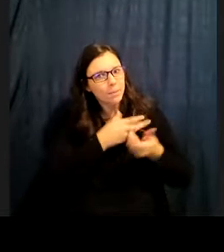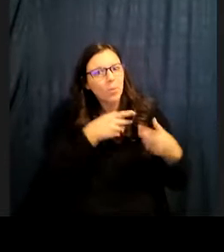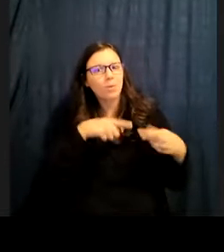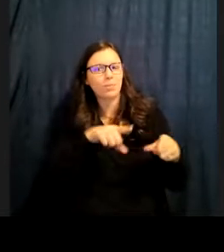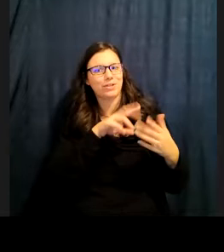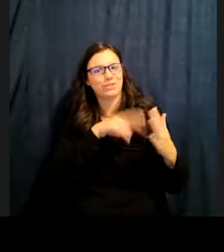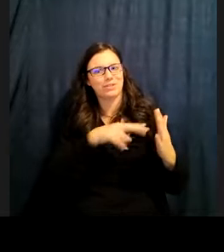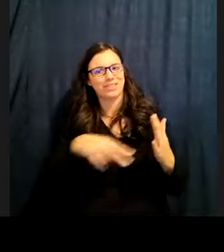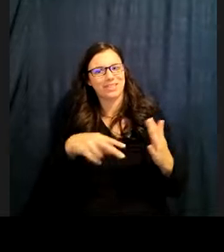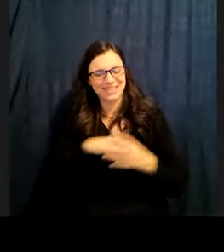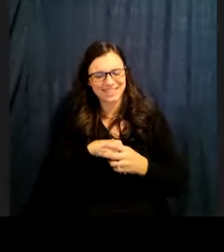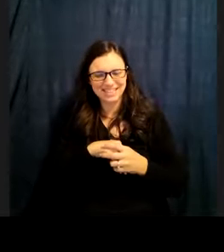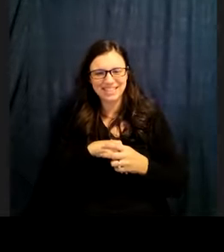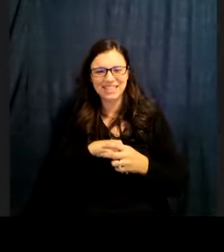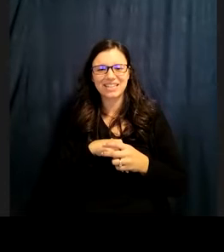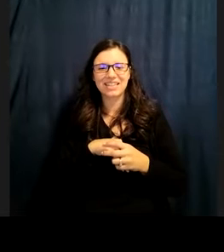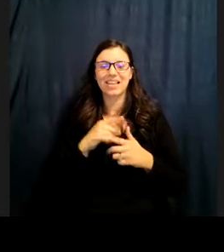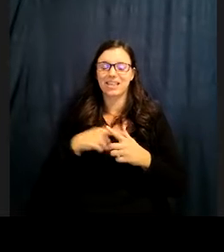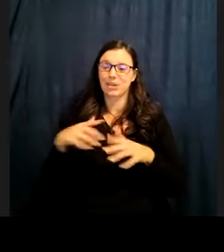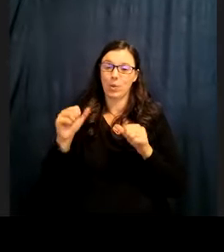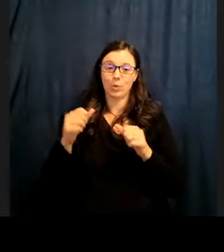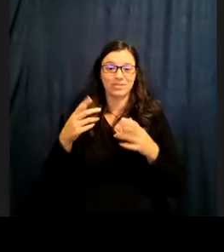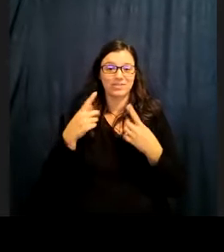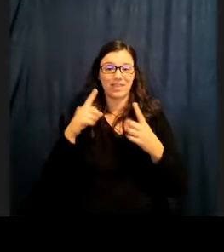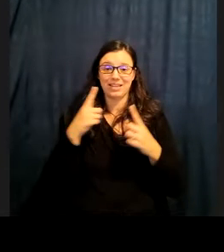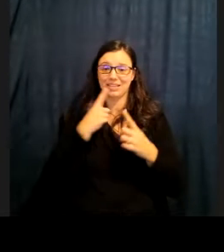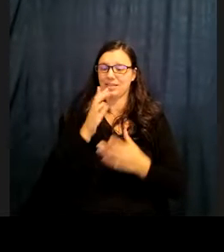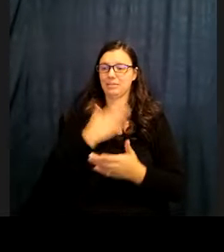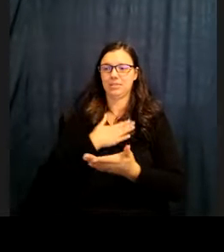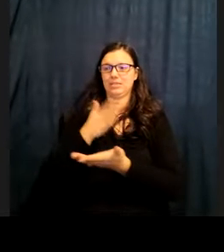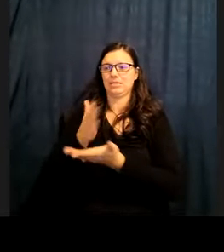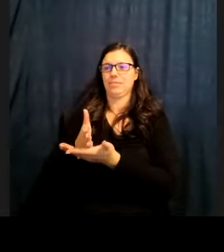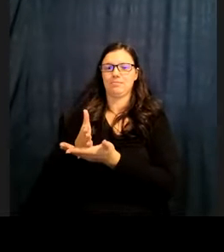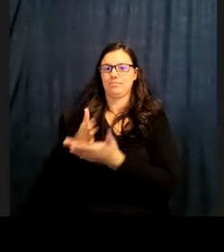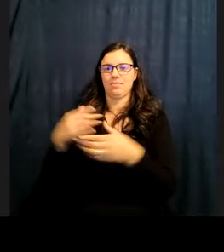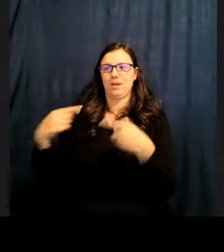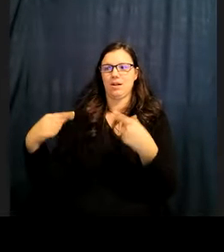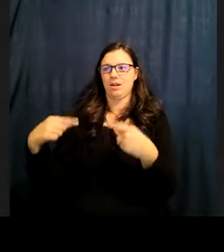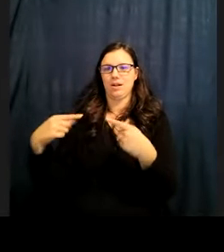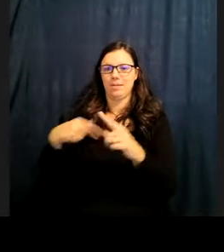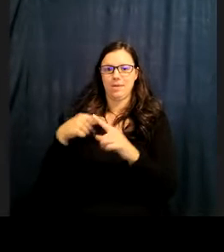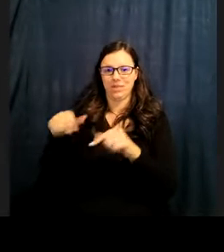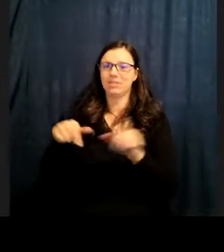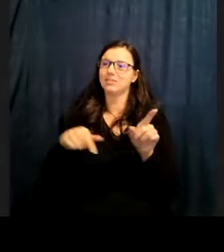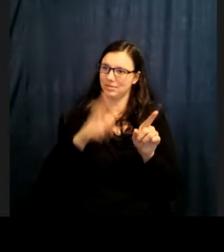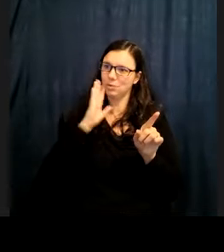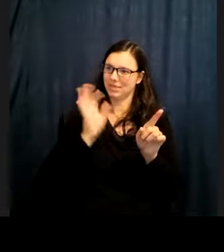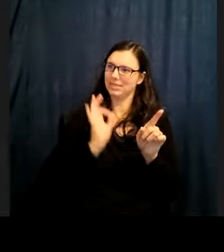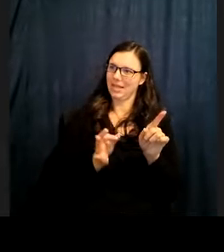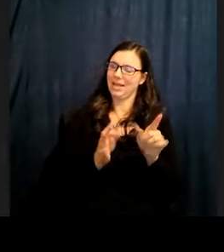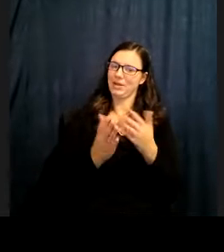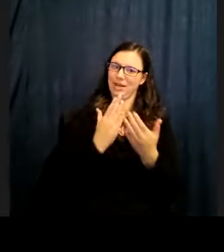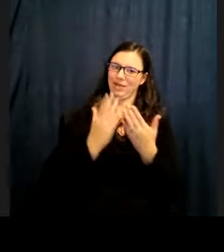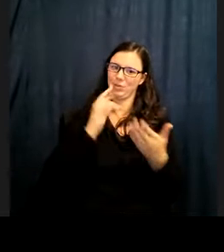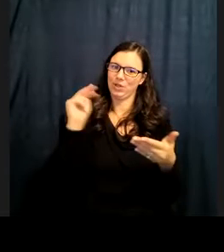reading. And the host had to finally say, please stop arguing about this. She'll decide what you're going to look